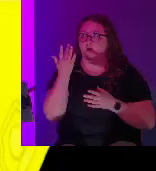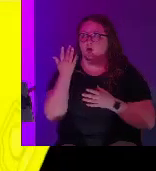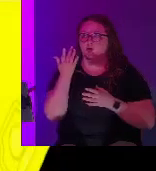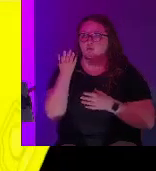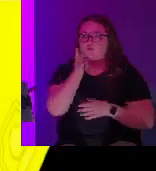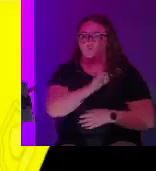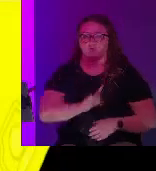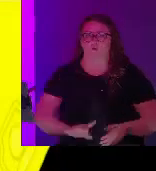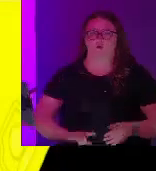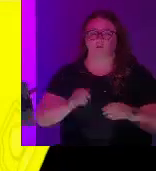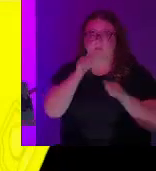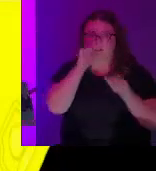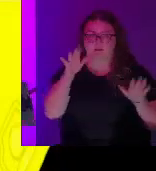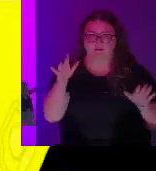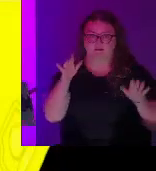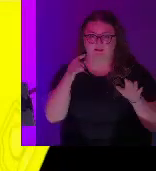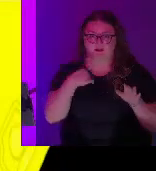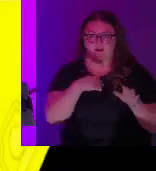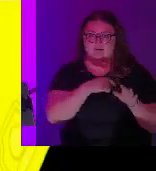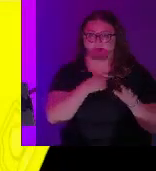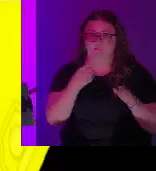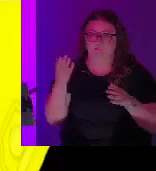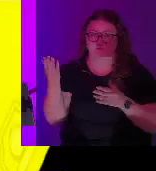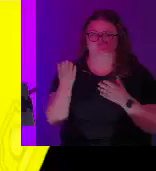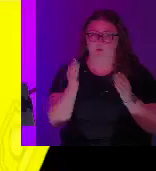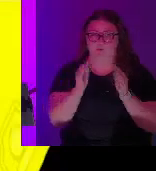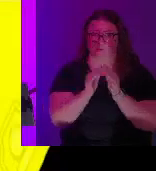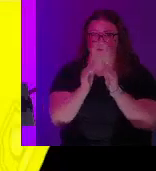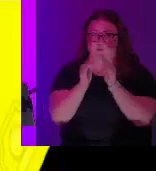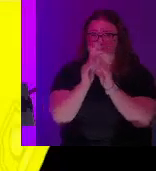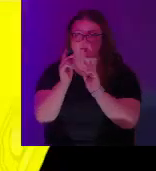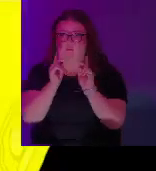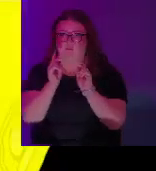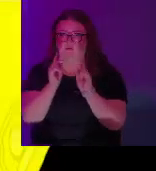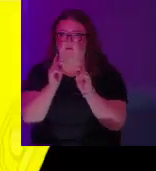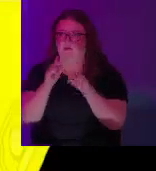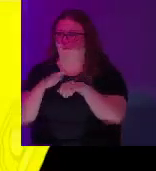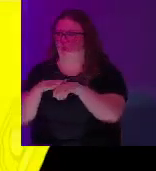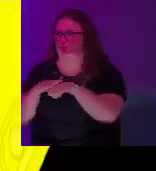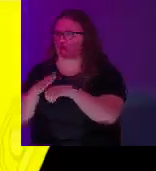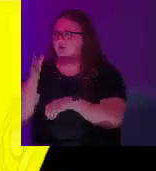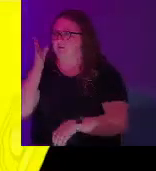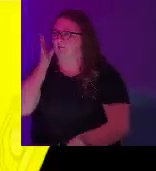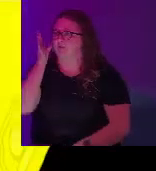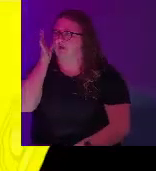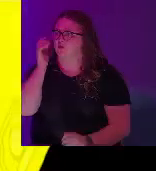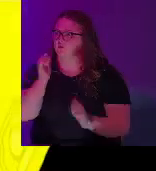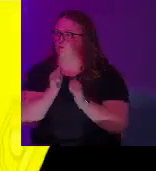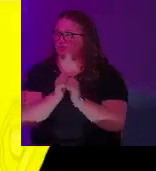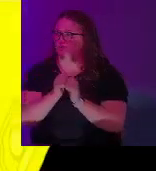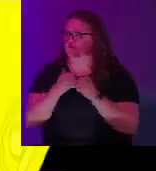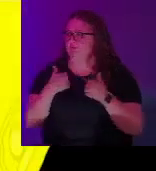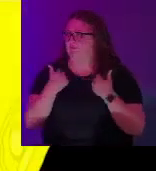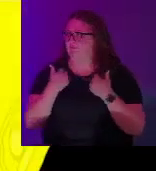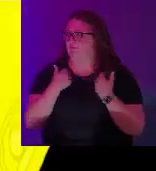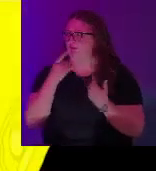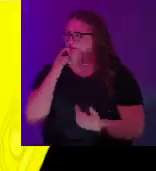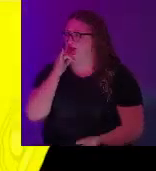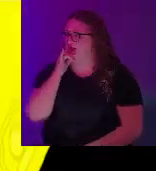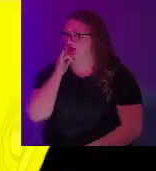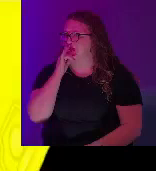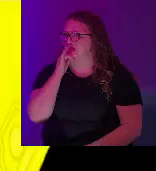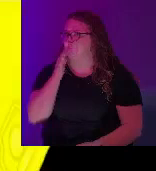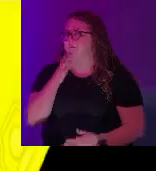bringing more and more people to hear the word. Want to warn you, parents, especially with small children, keep them out